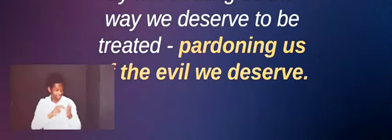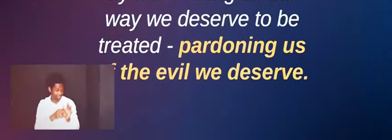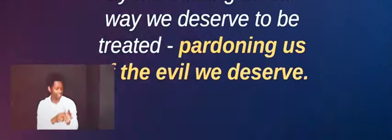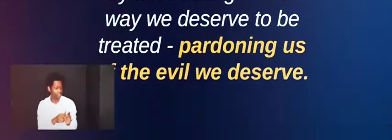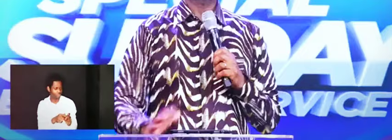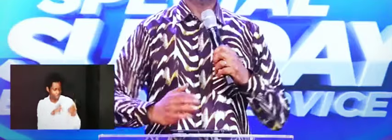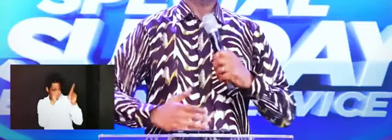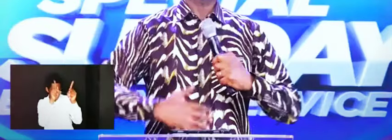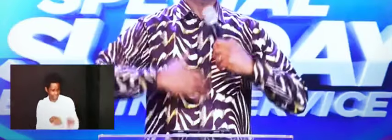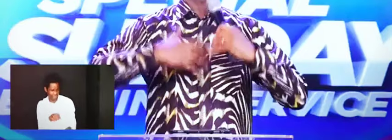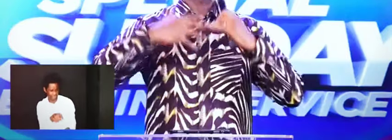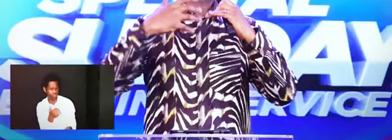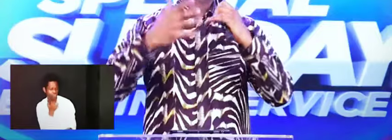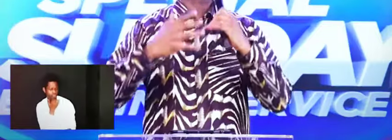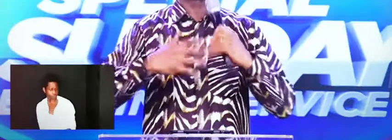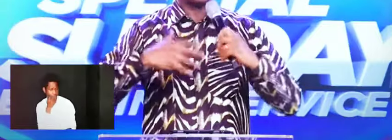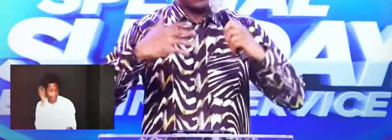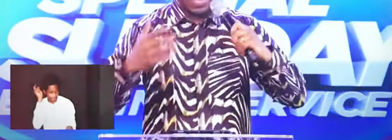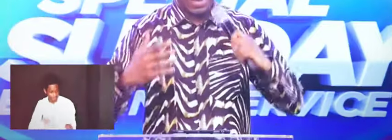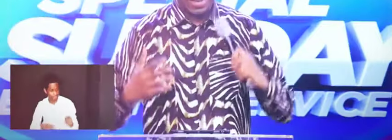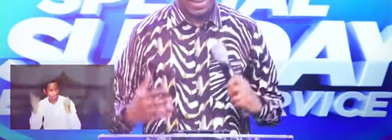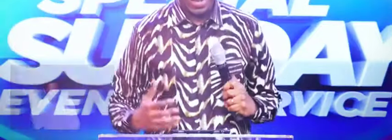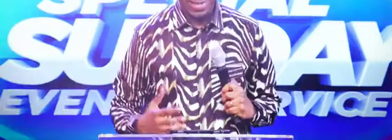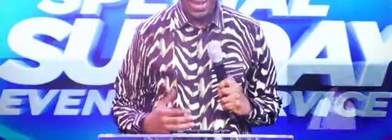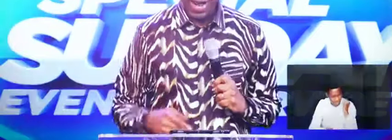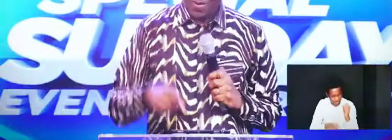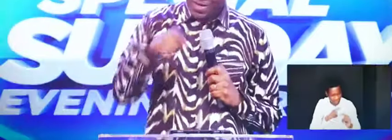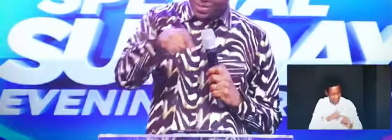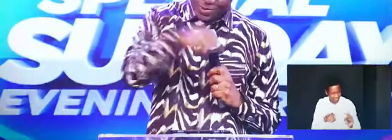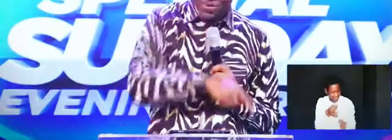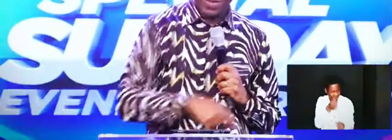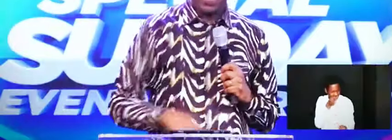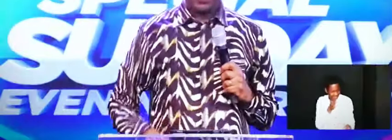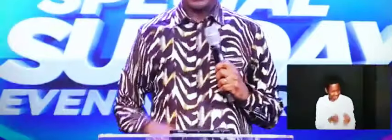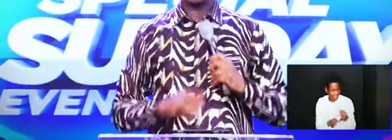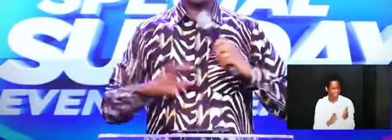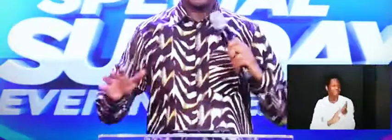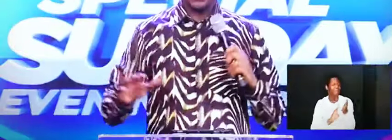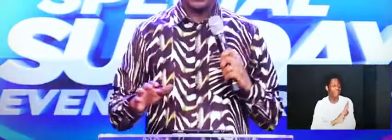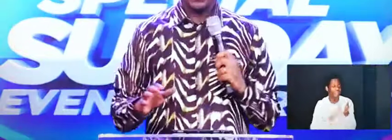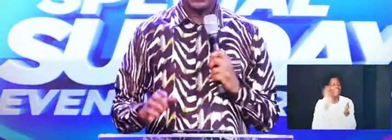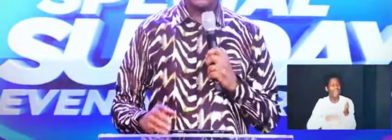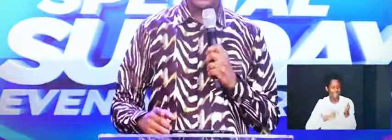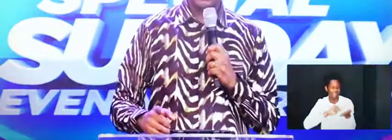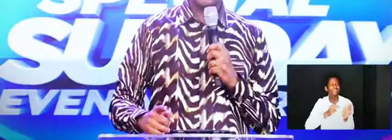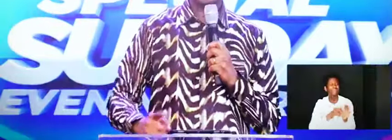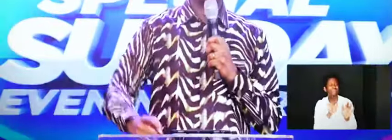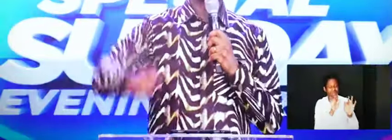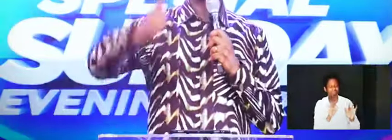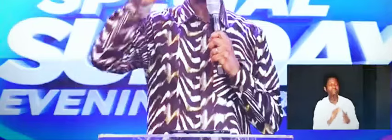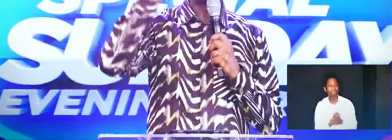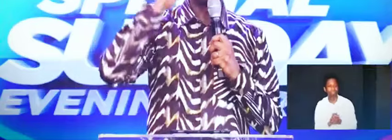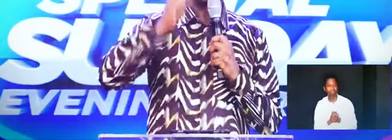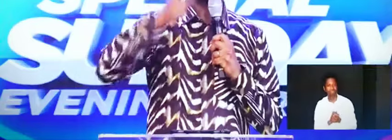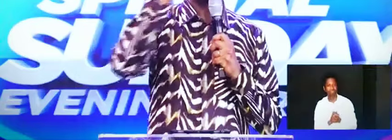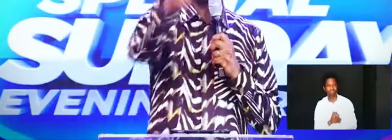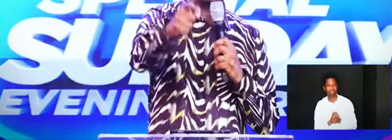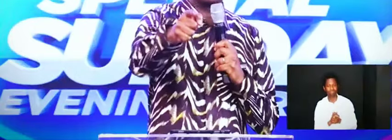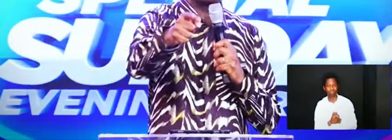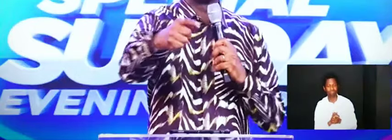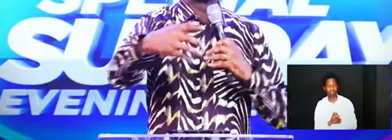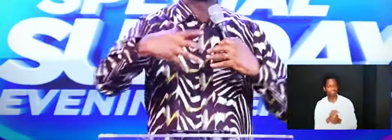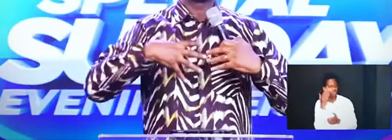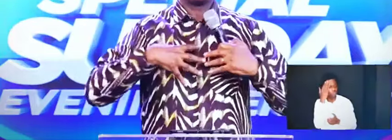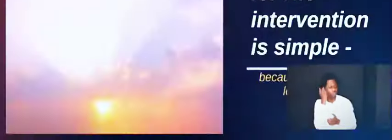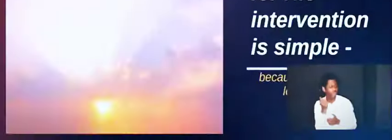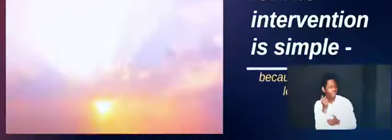now the reason for this intervention of mercy according to verse 4 is simple because of his great